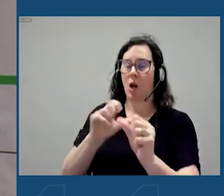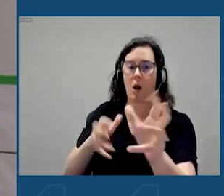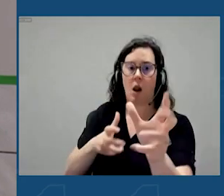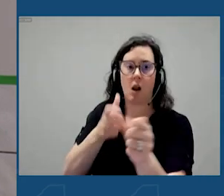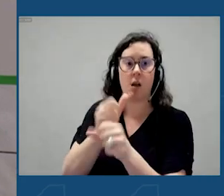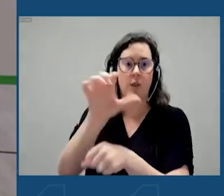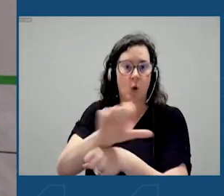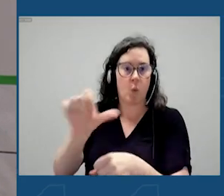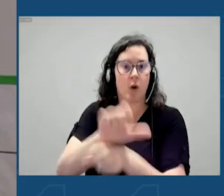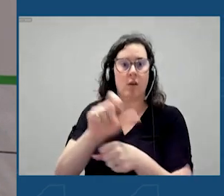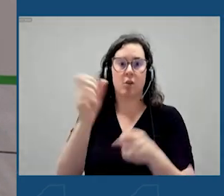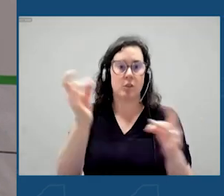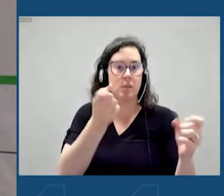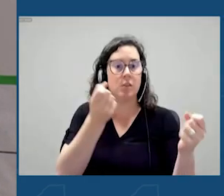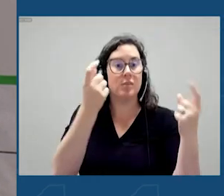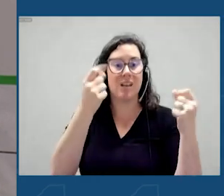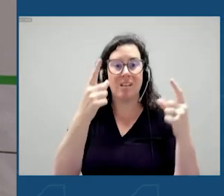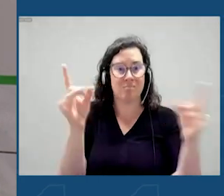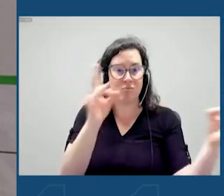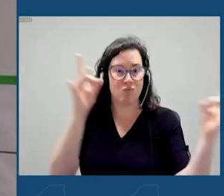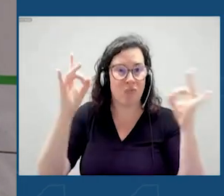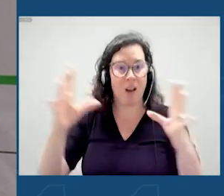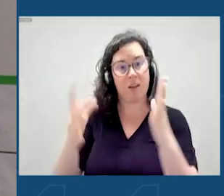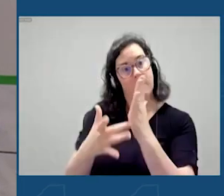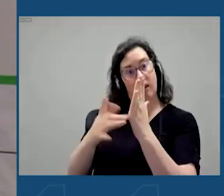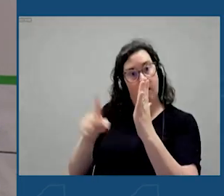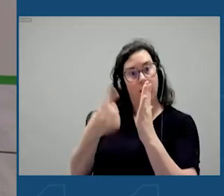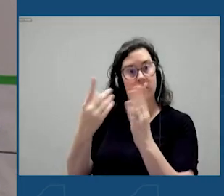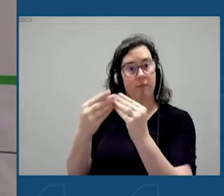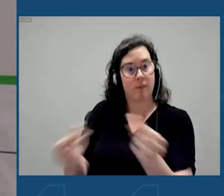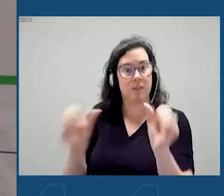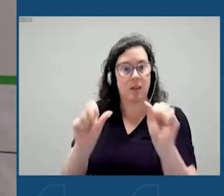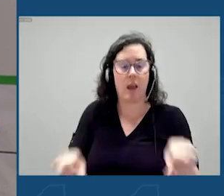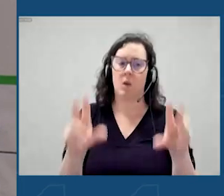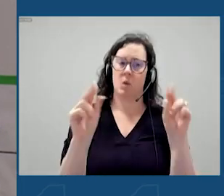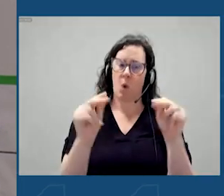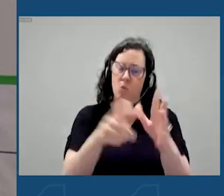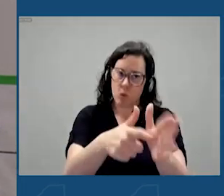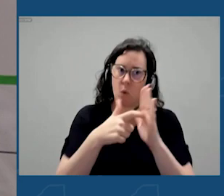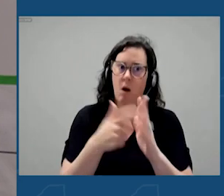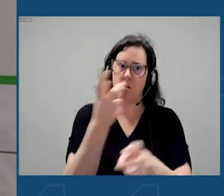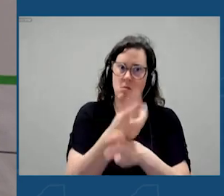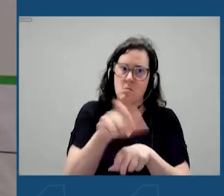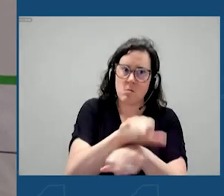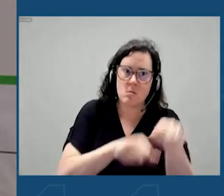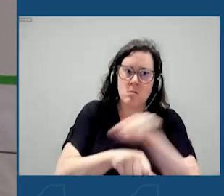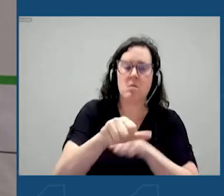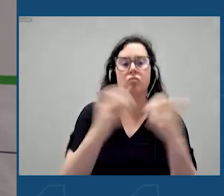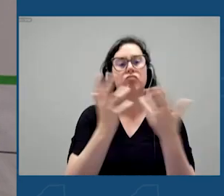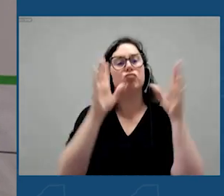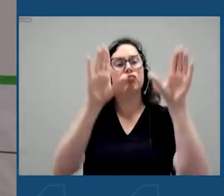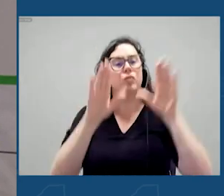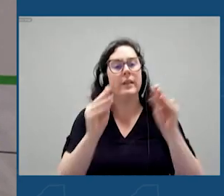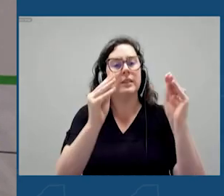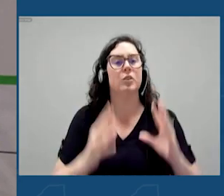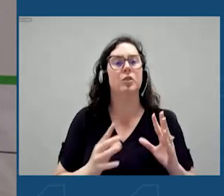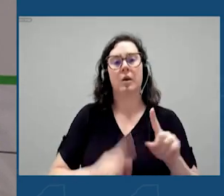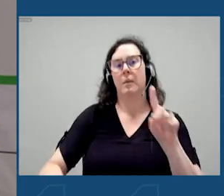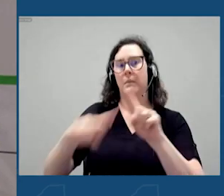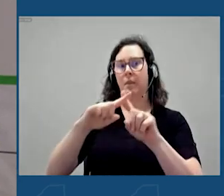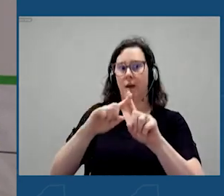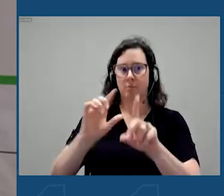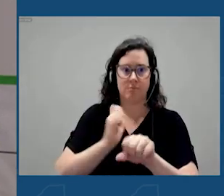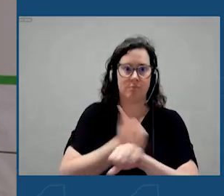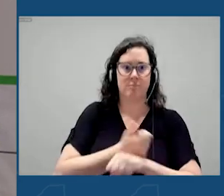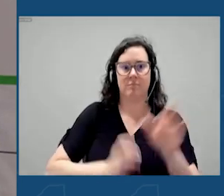fix. Childcare requires hard work, exceptional teachers, and most importantly, the creation of new capacity.